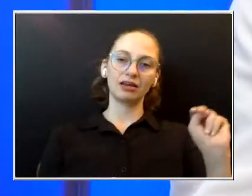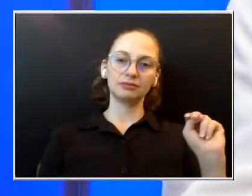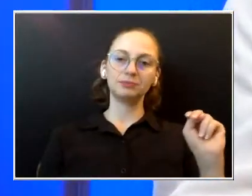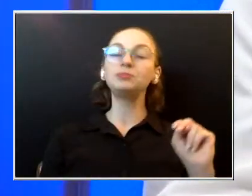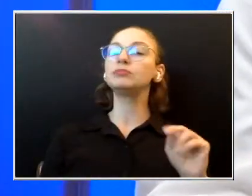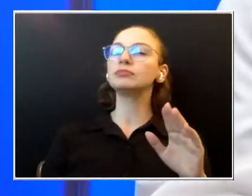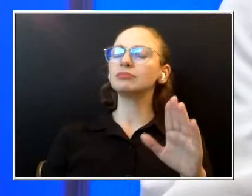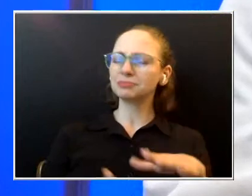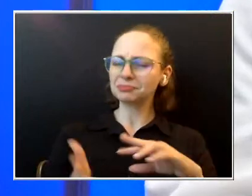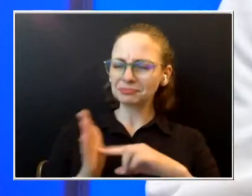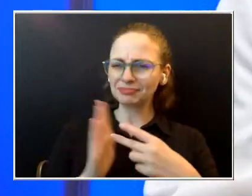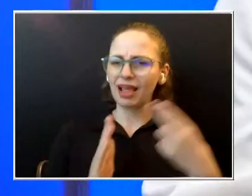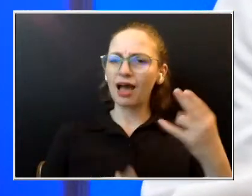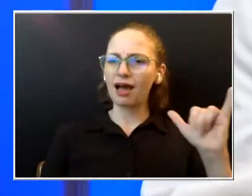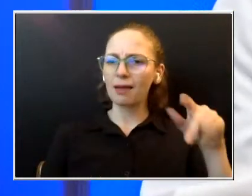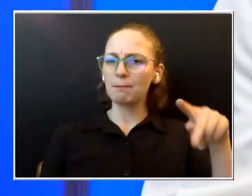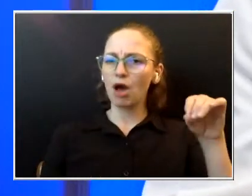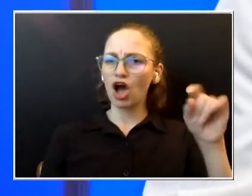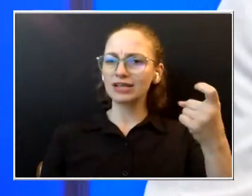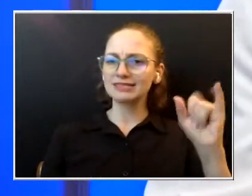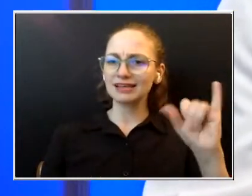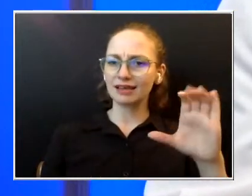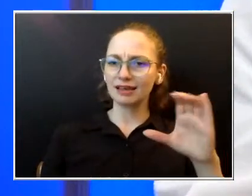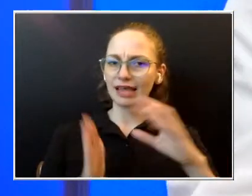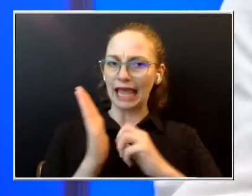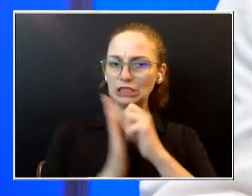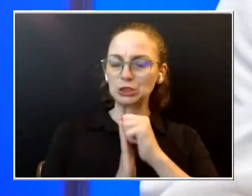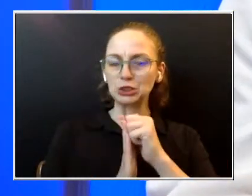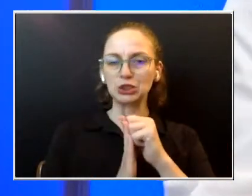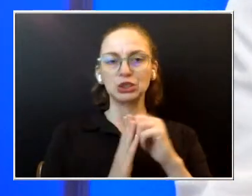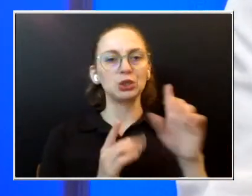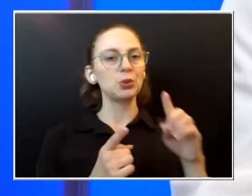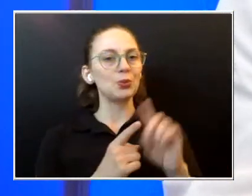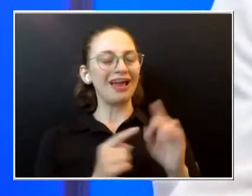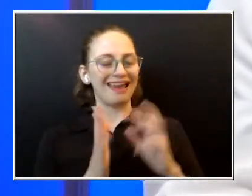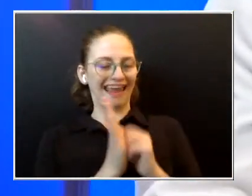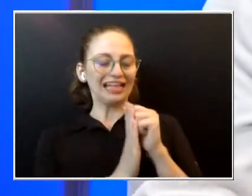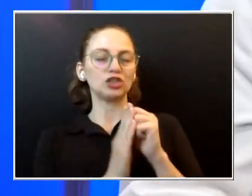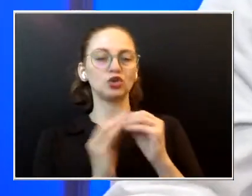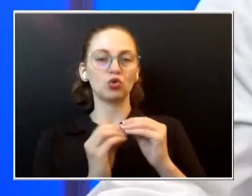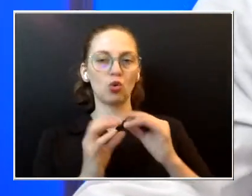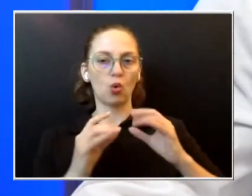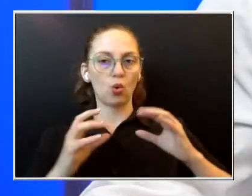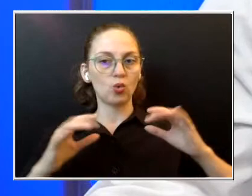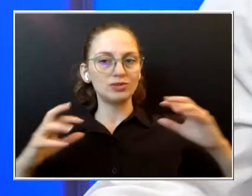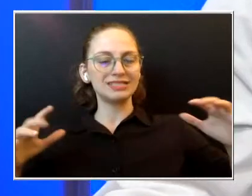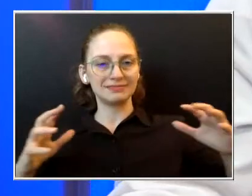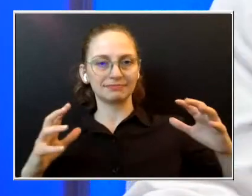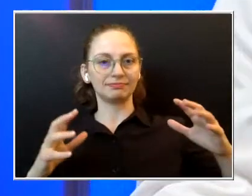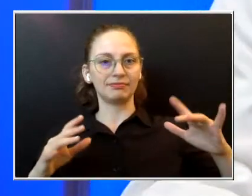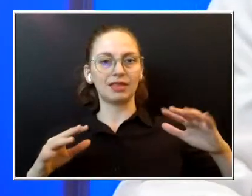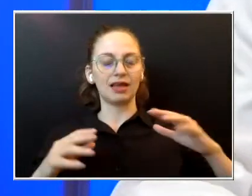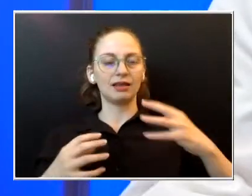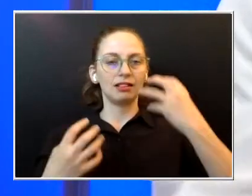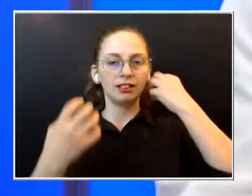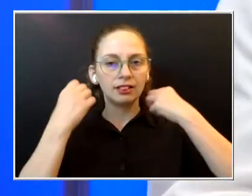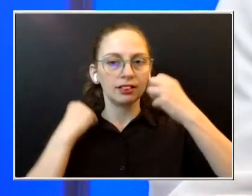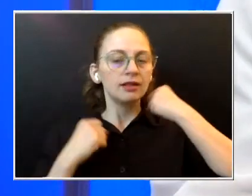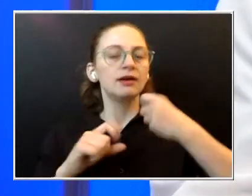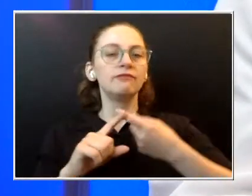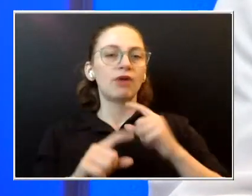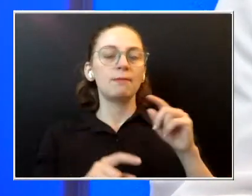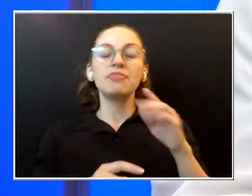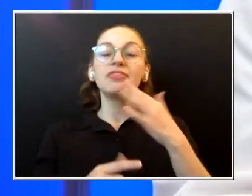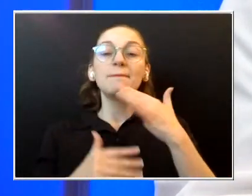especially rapidly growing cancers, they outgrow their blood supply. They grow too quickly and the cells start to move away from a blood vessel. The middle of